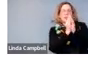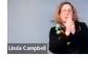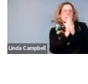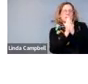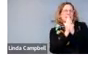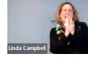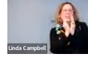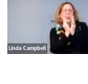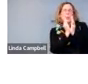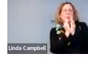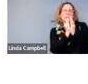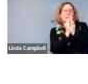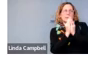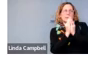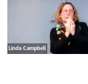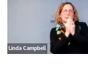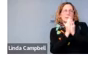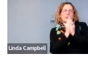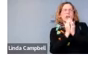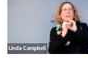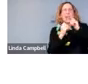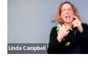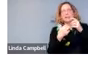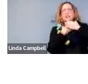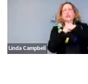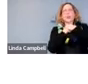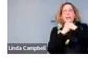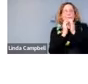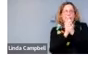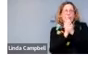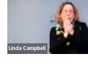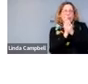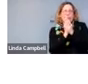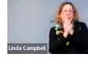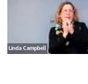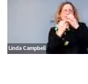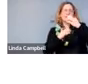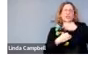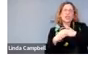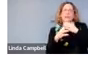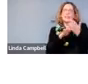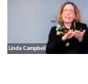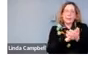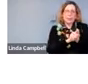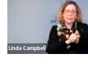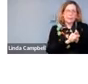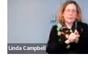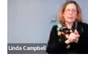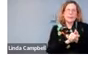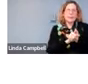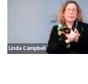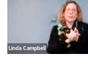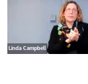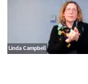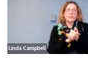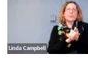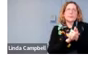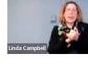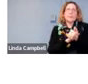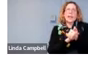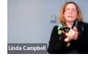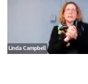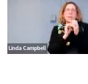along its mouth. And so it cannot open. And they're actually choking the freshwater mussel. They're starving it to